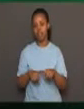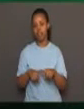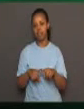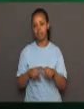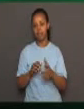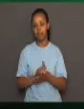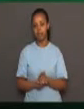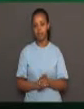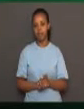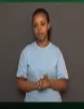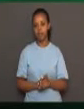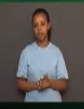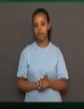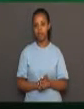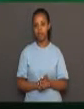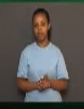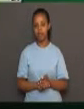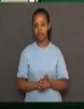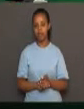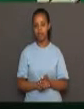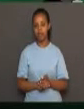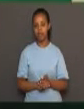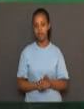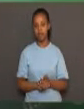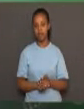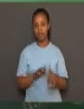Let's get back to our lesson.